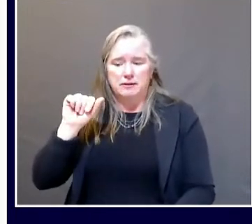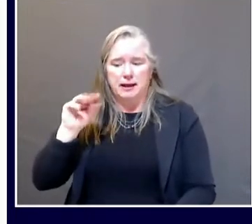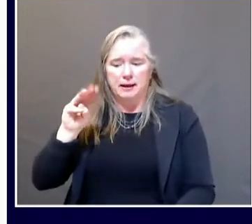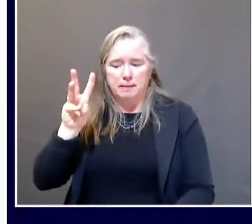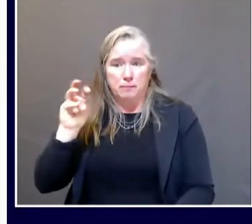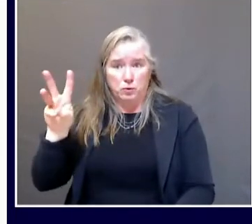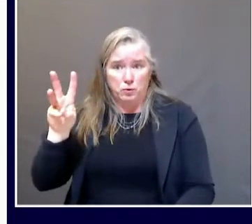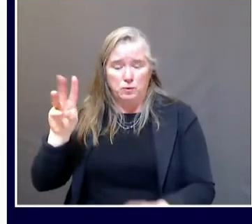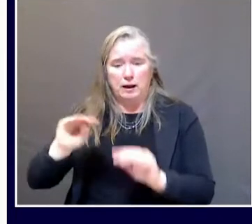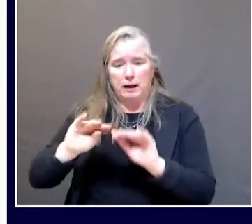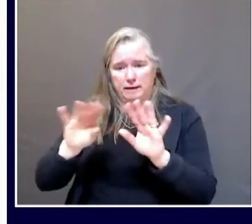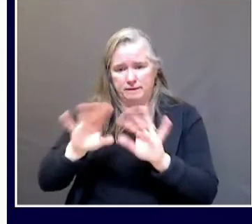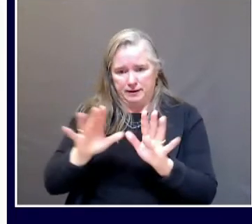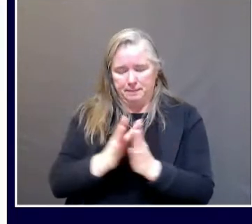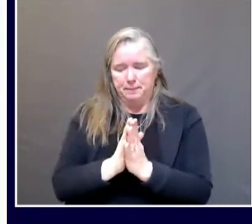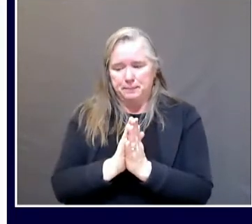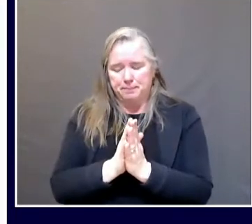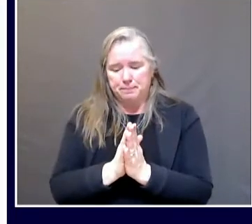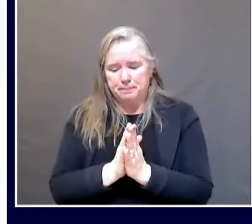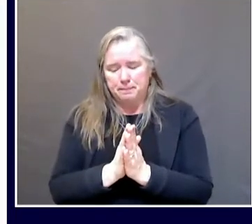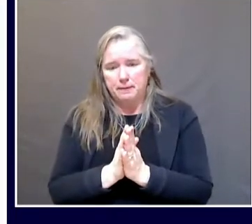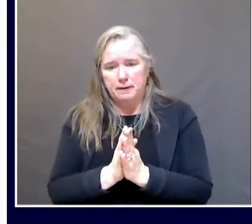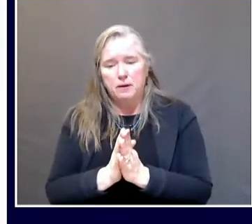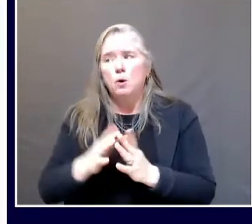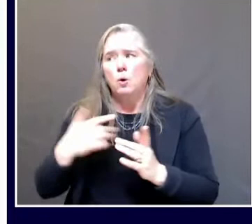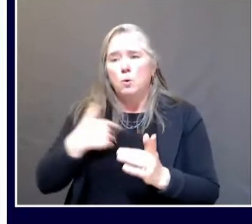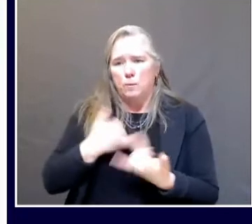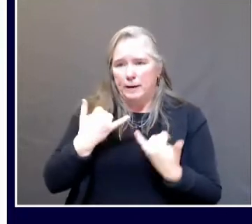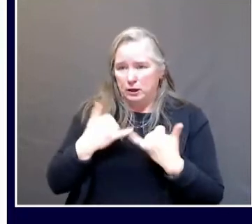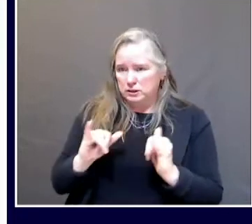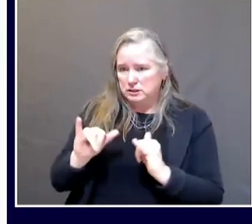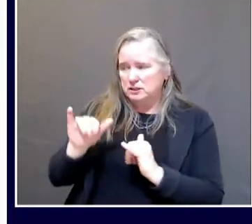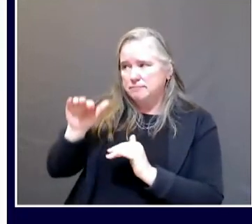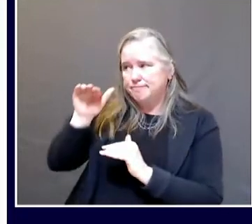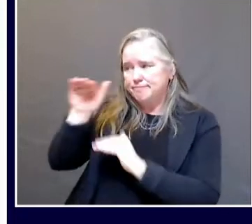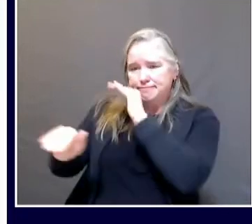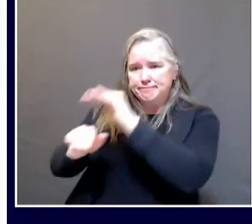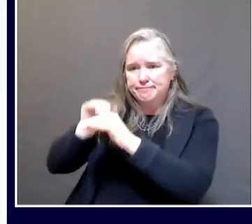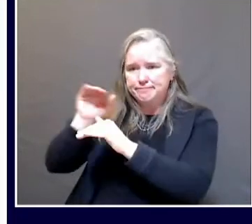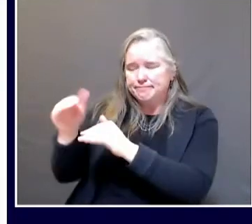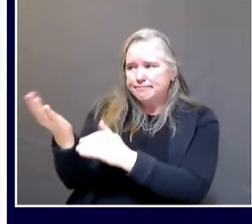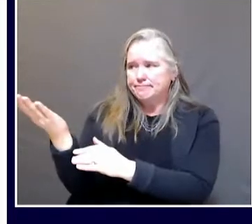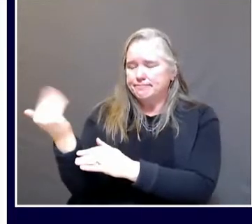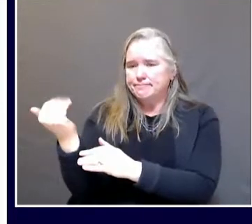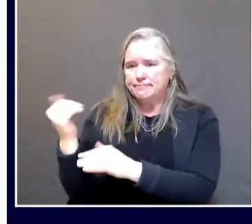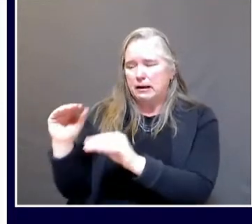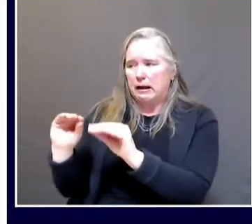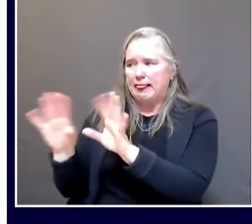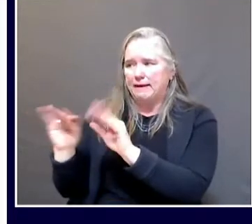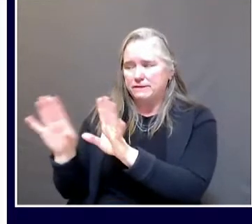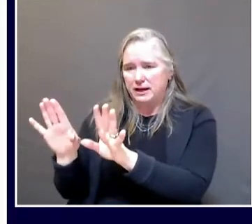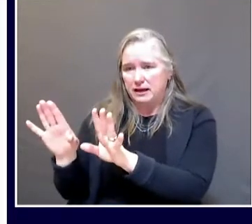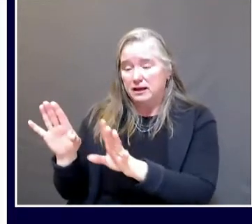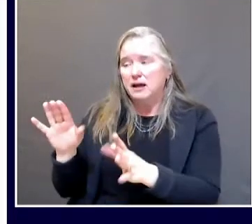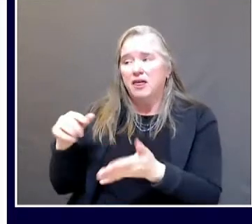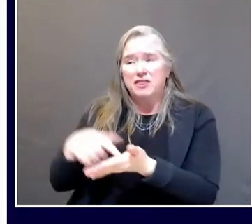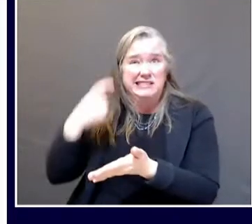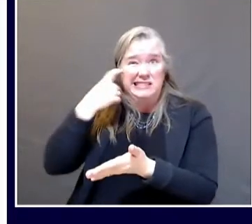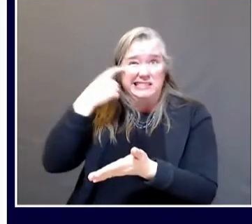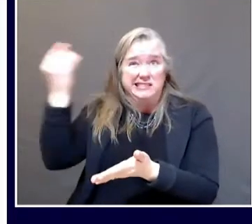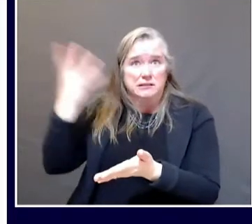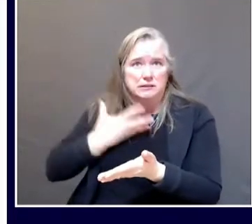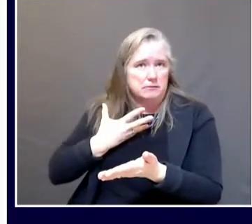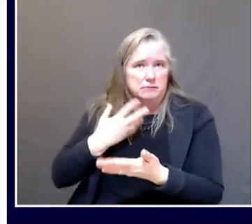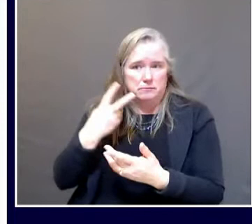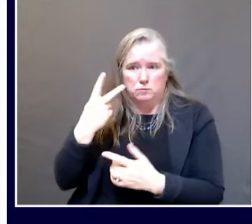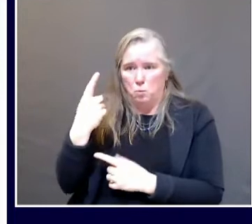We are still trying to track this down. This is news in the past couple hours, and I think we want to make sure we've confirmed